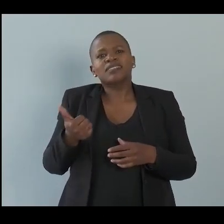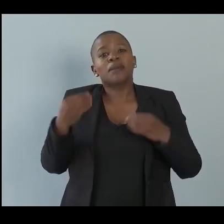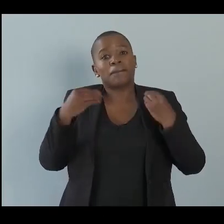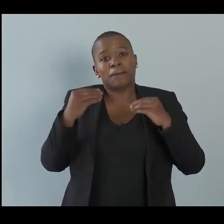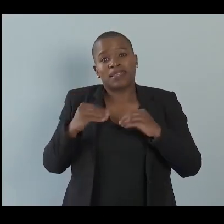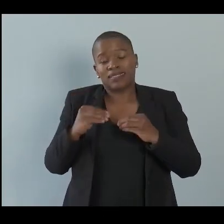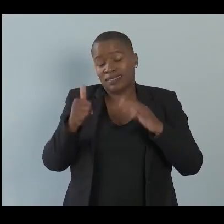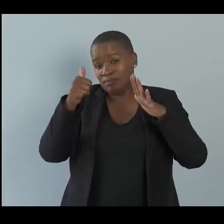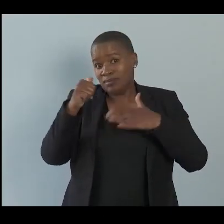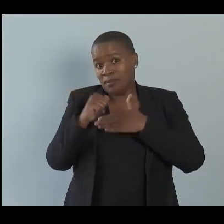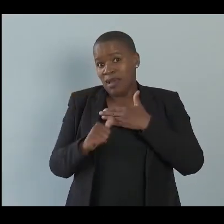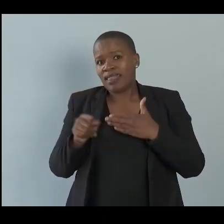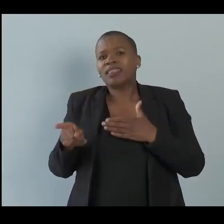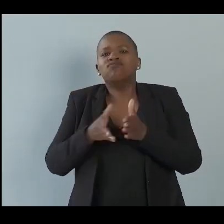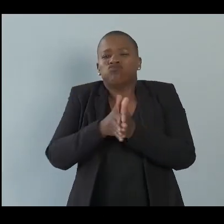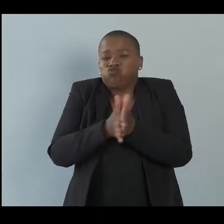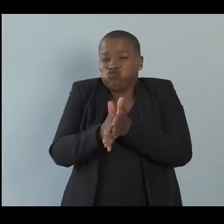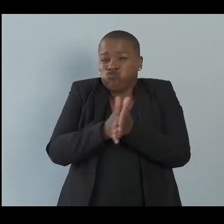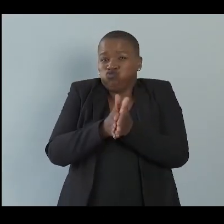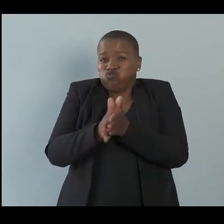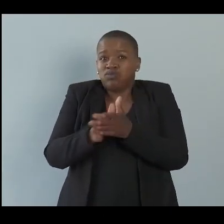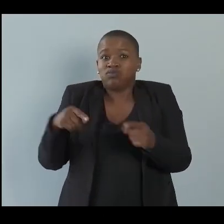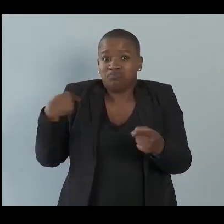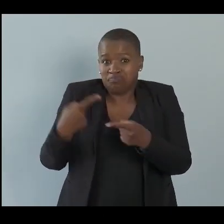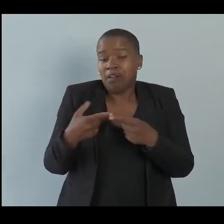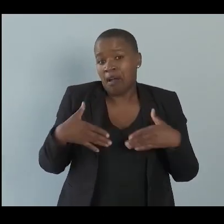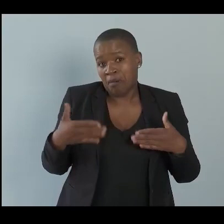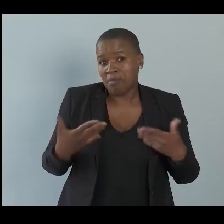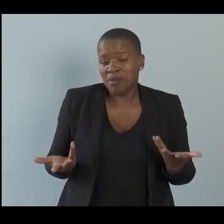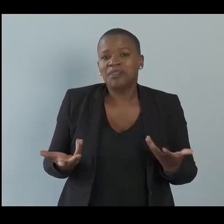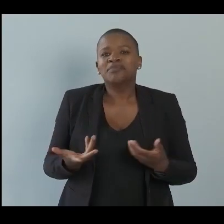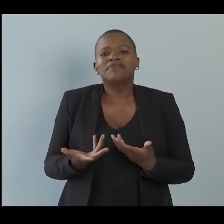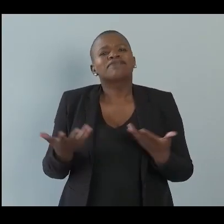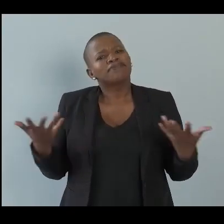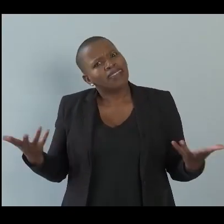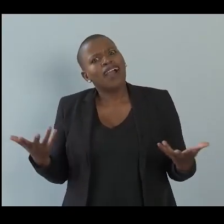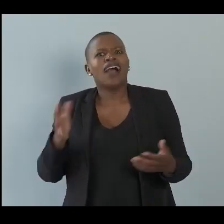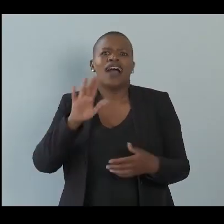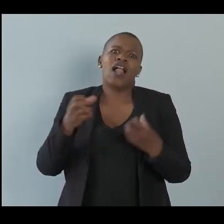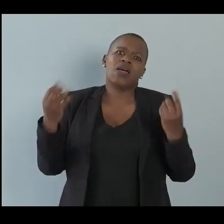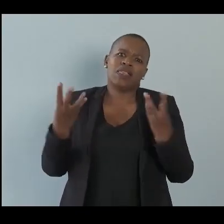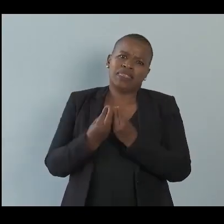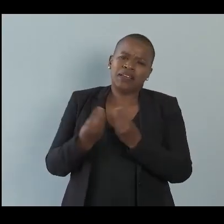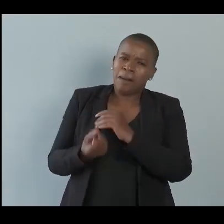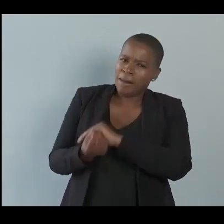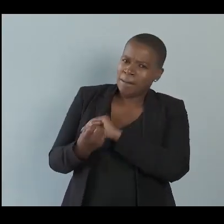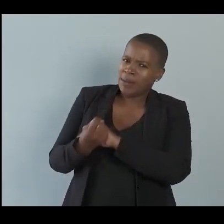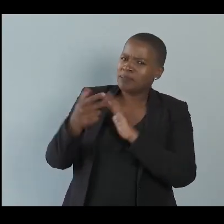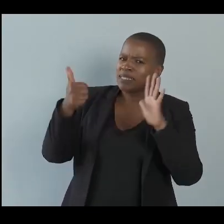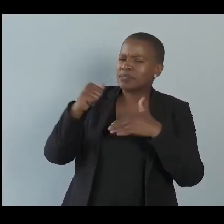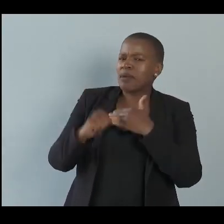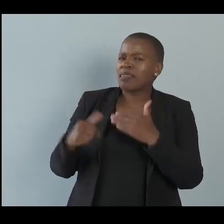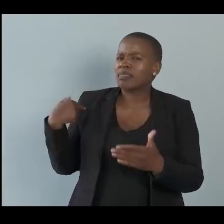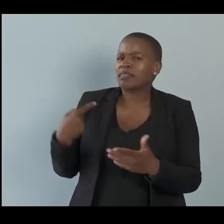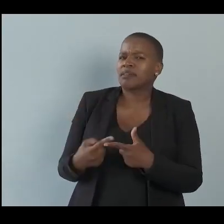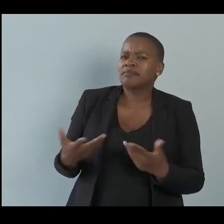momentum that you've seen from a cost savings perspective? Bronwyn, I think a lot has been done in the last 6 months. Obviously, there's always